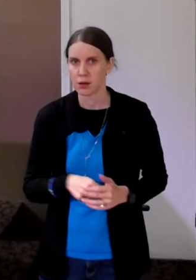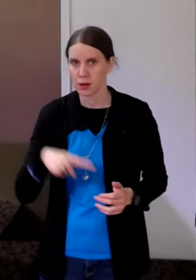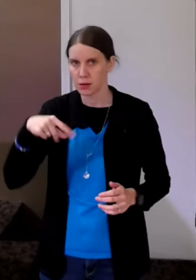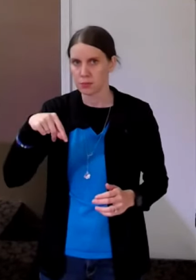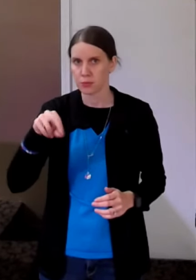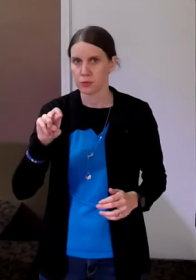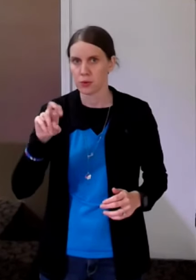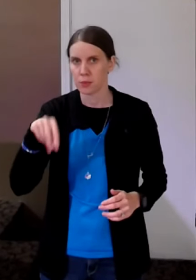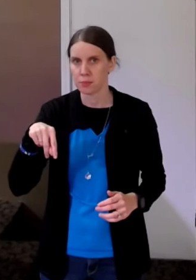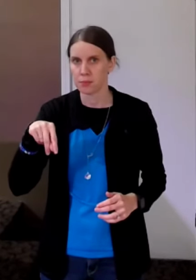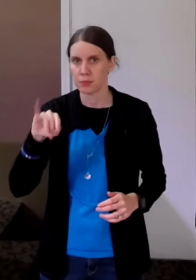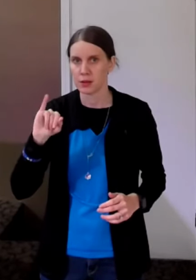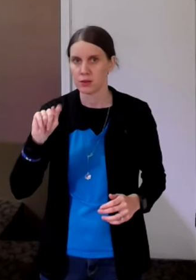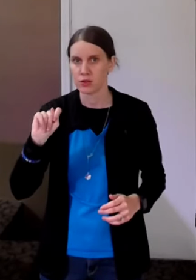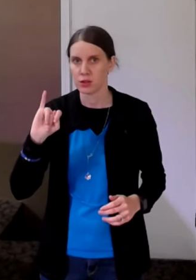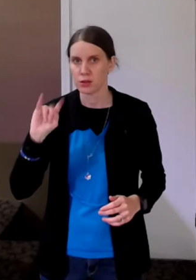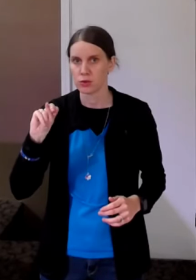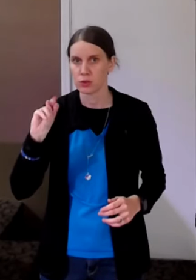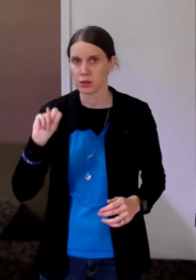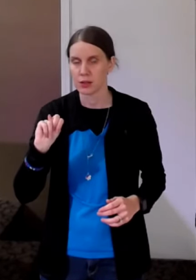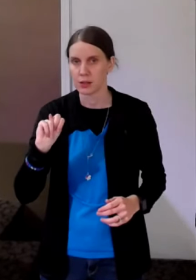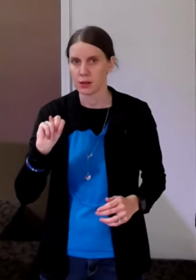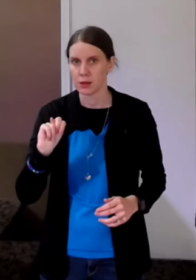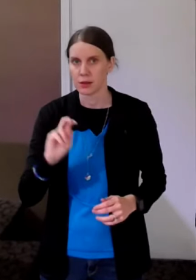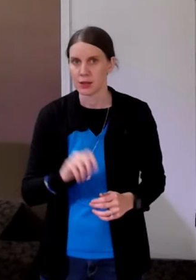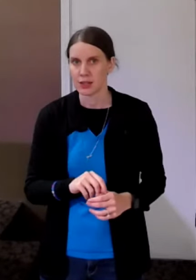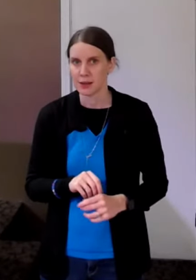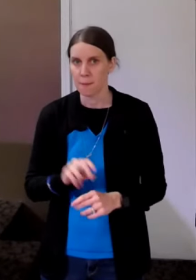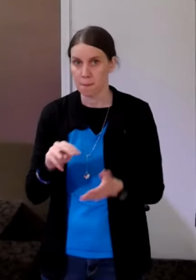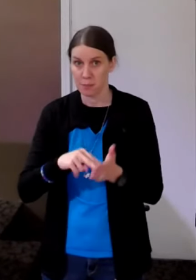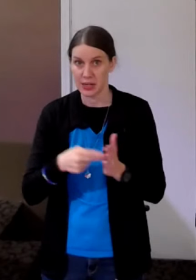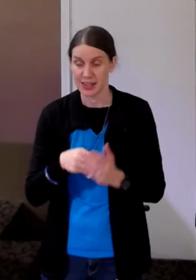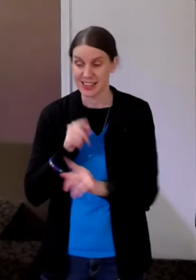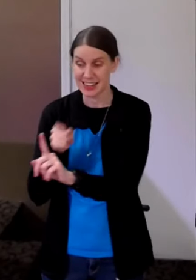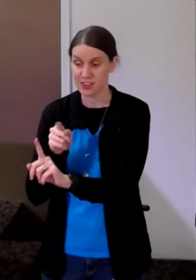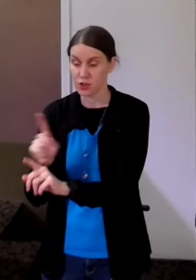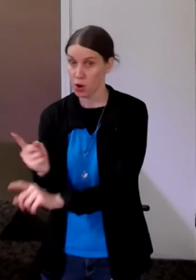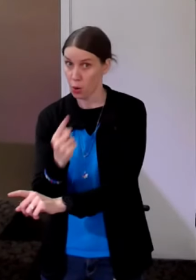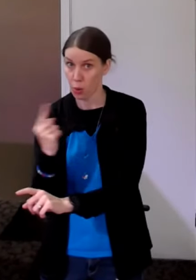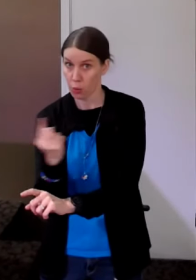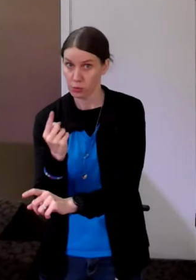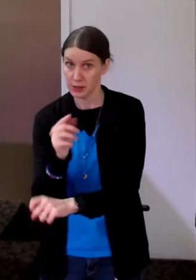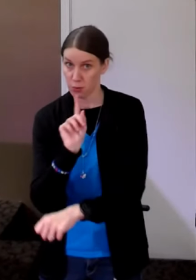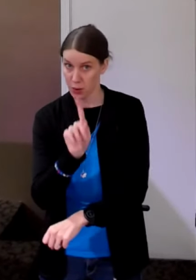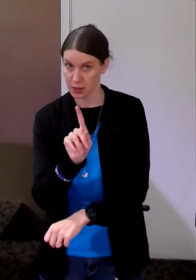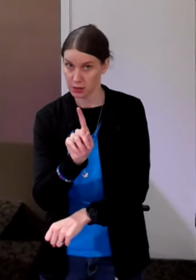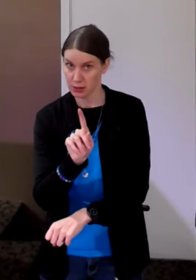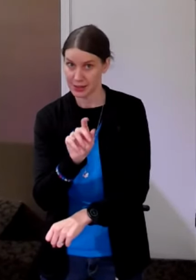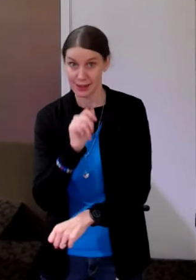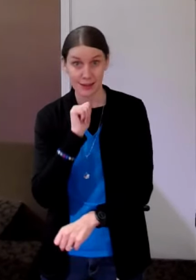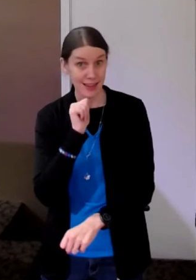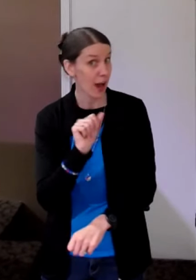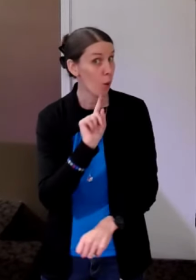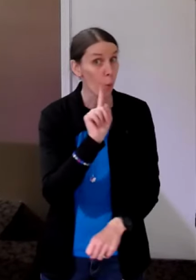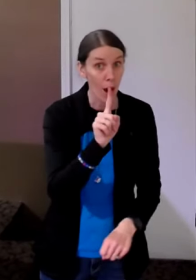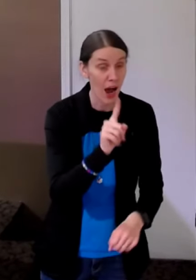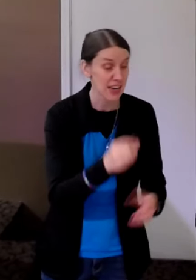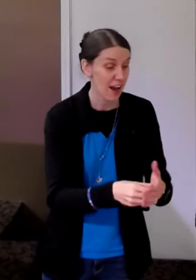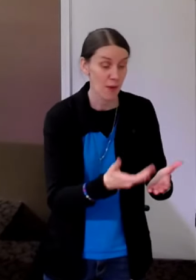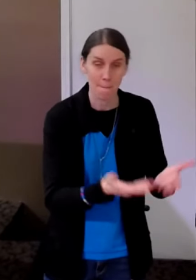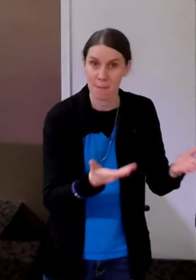when He says this is the propitiation, He is the only one, not a, not one of many. He is